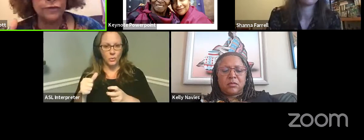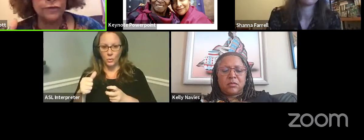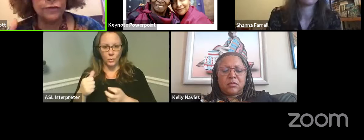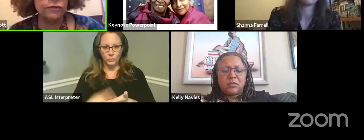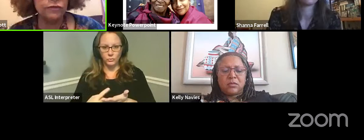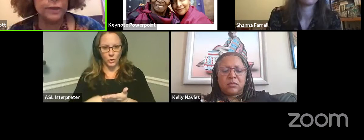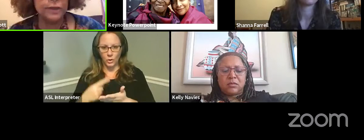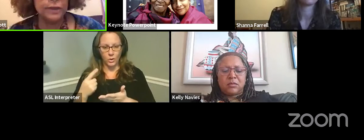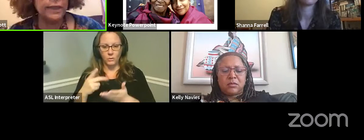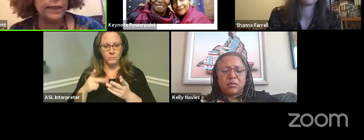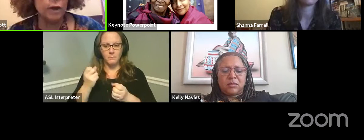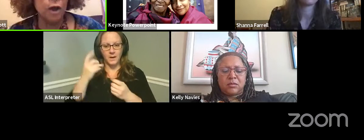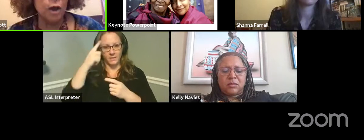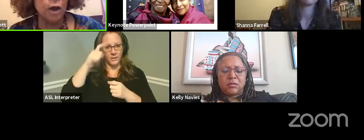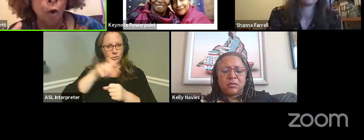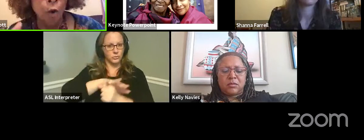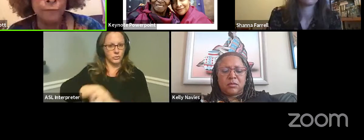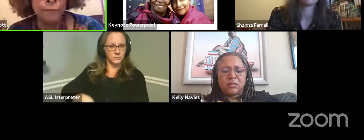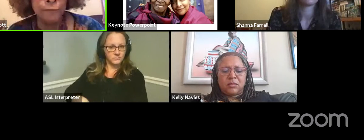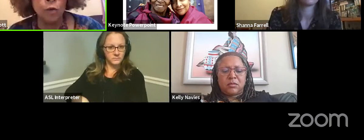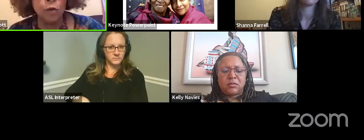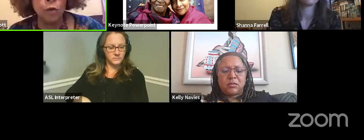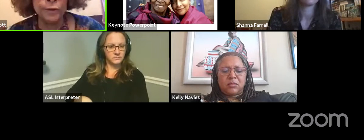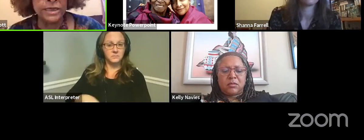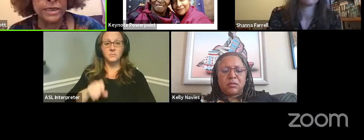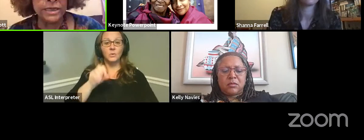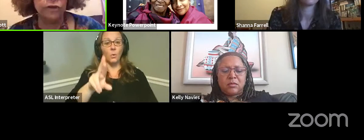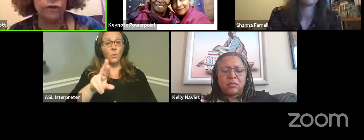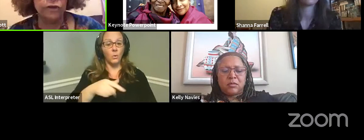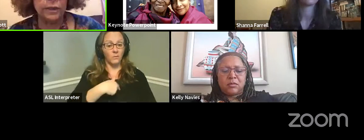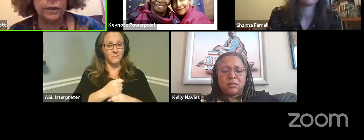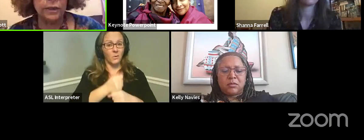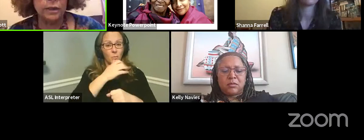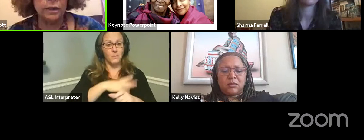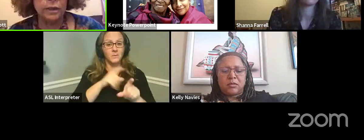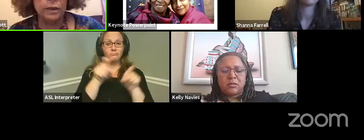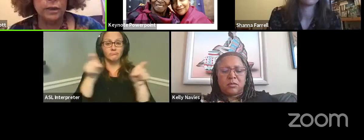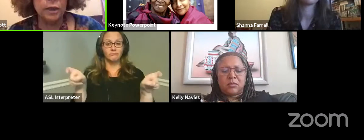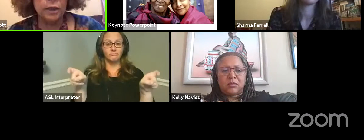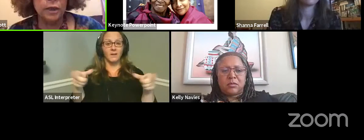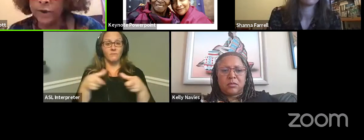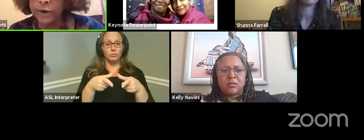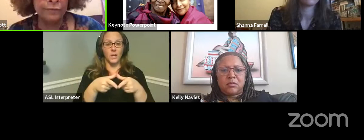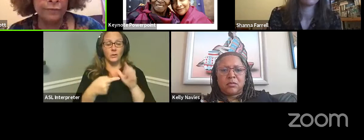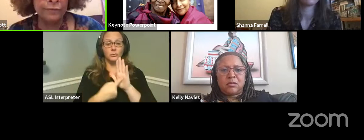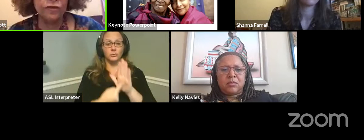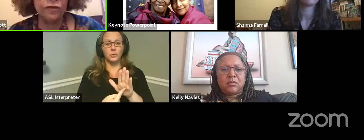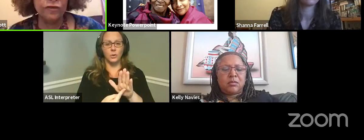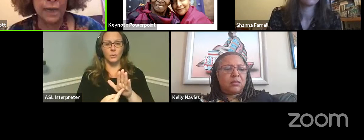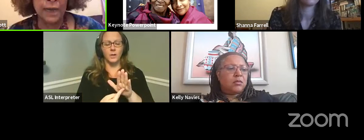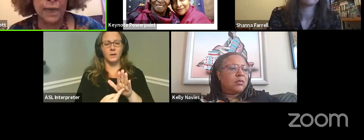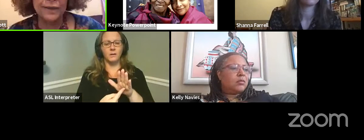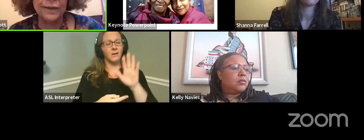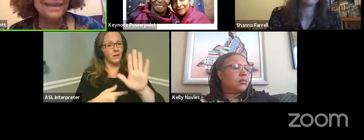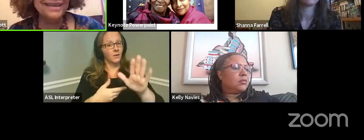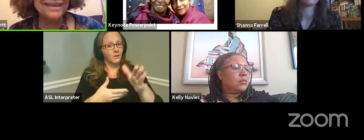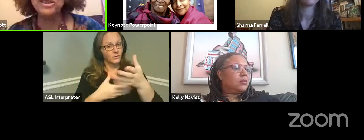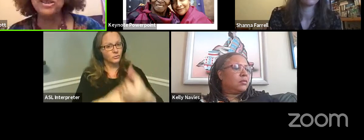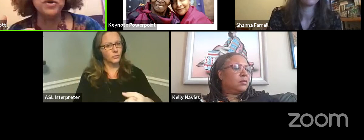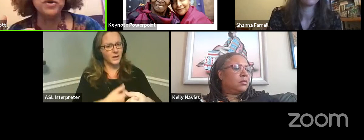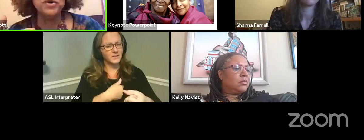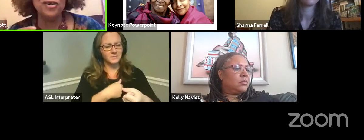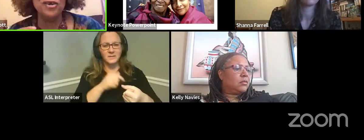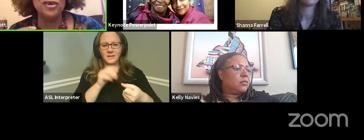of us think should be hidden. Or I'm doing a woman whose vagina is showing. And trust me, guys, this